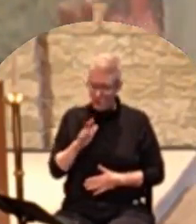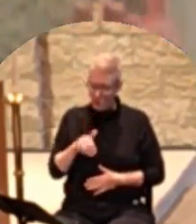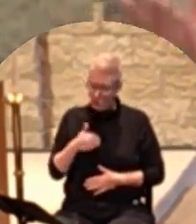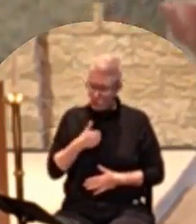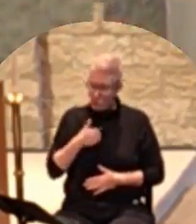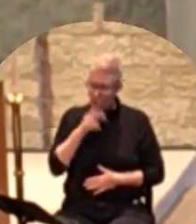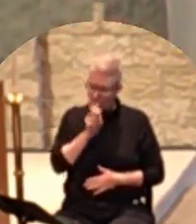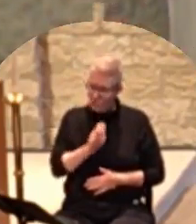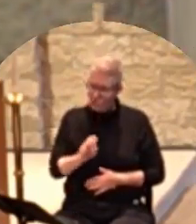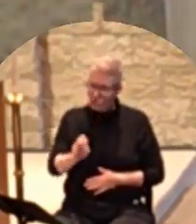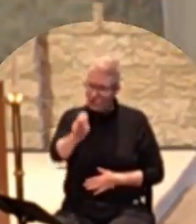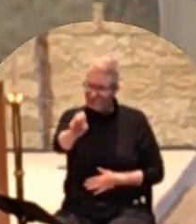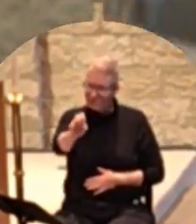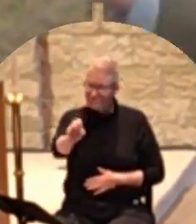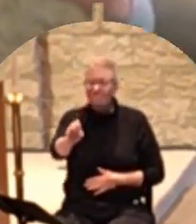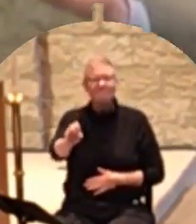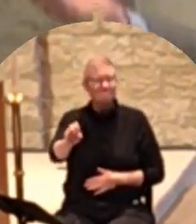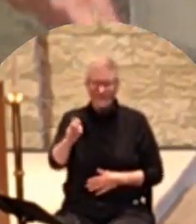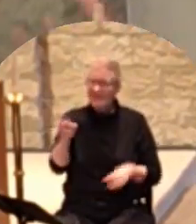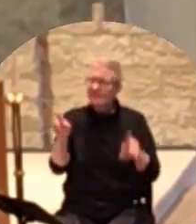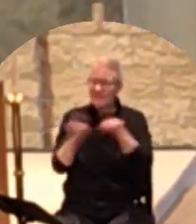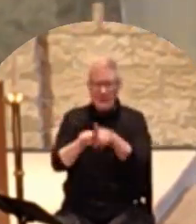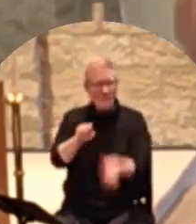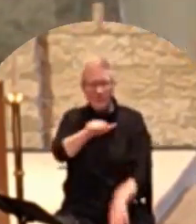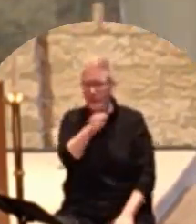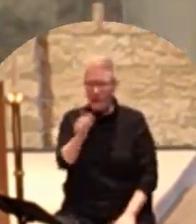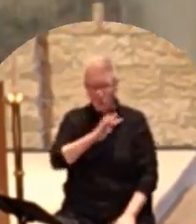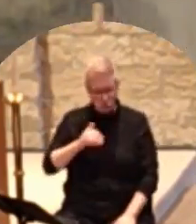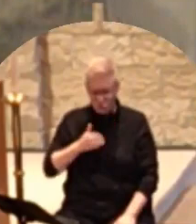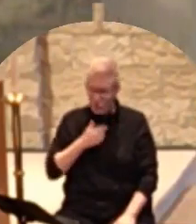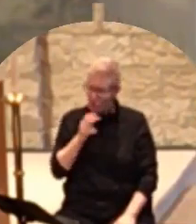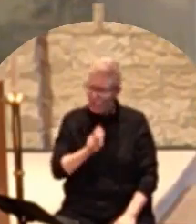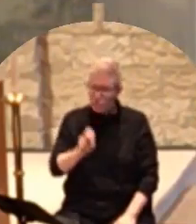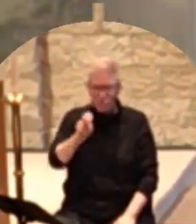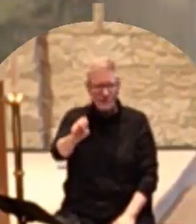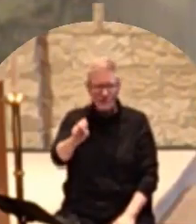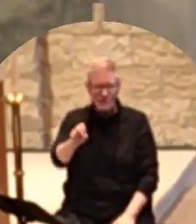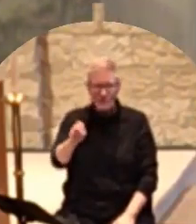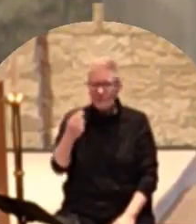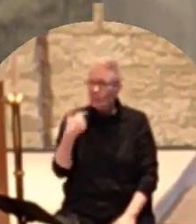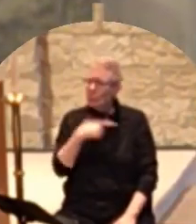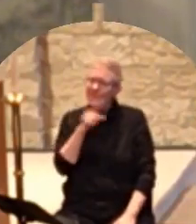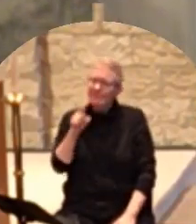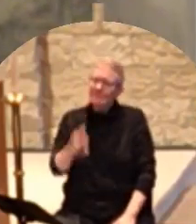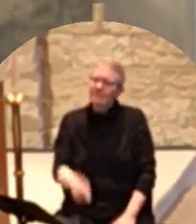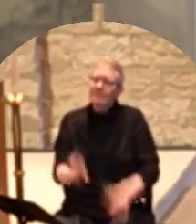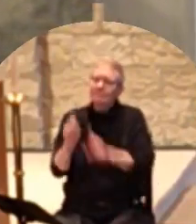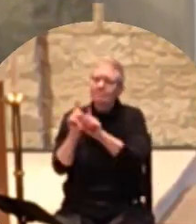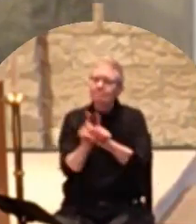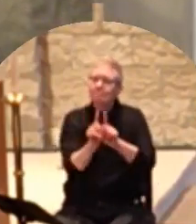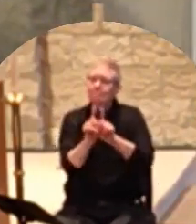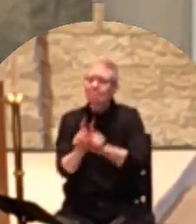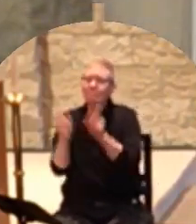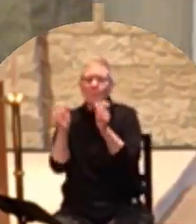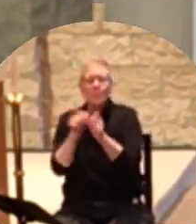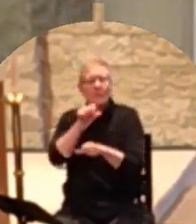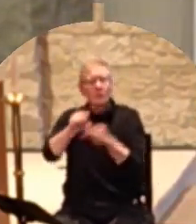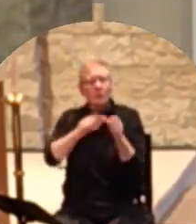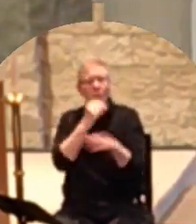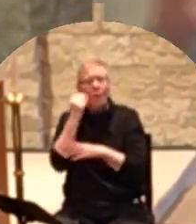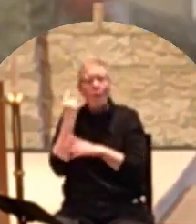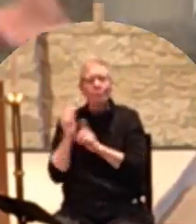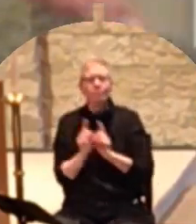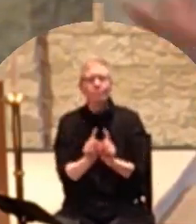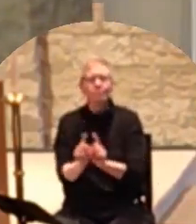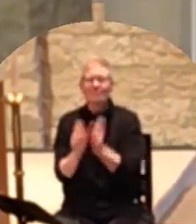been said by Ram Dass that what we are here to do is just walk each other home. So first of all, let's just acknowledge